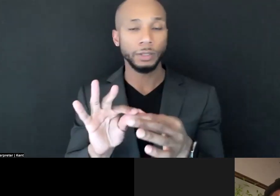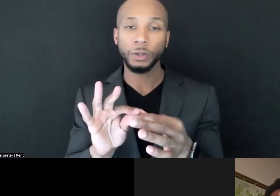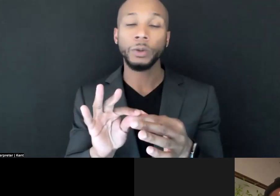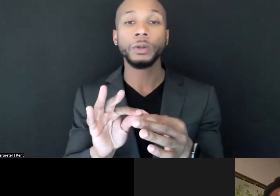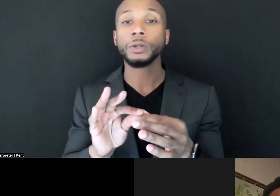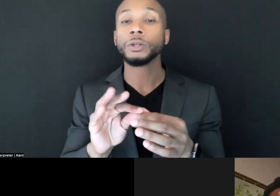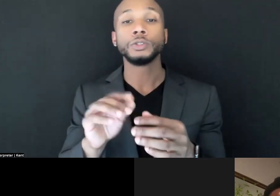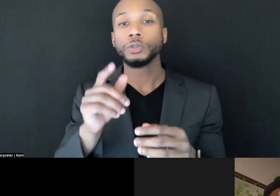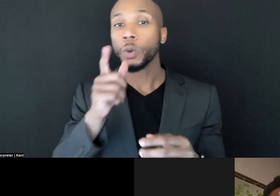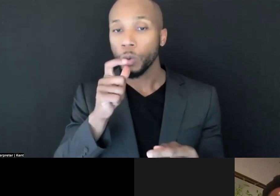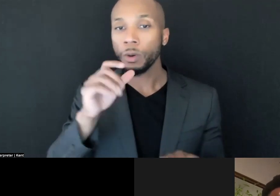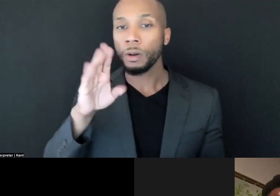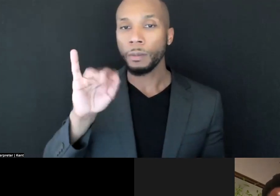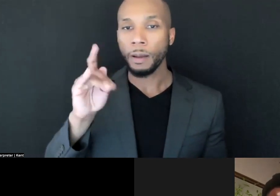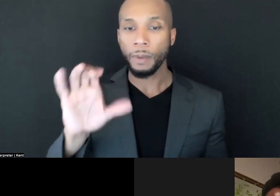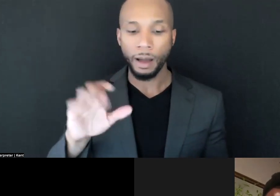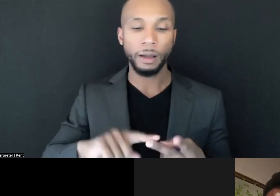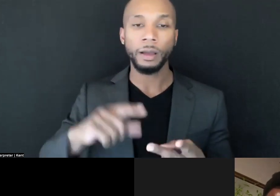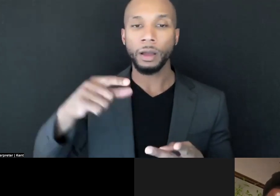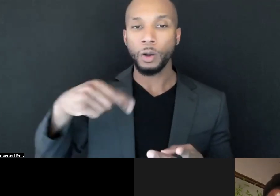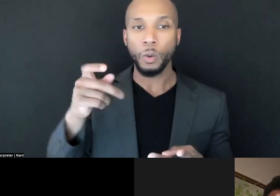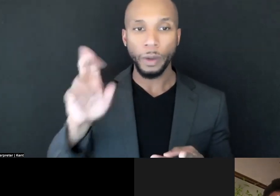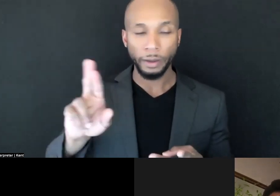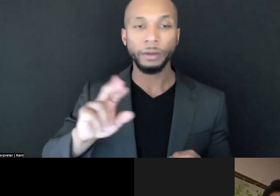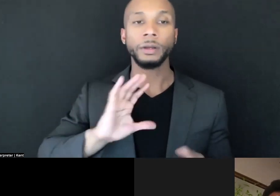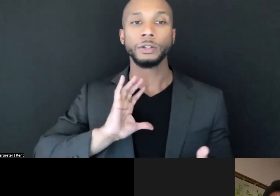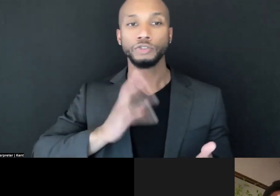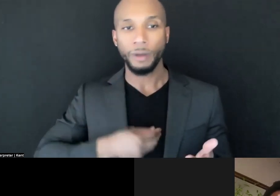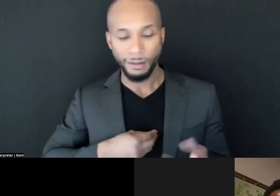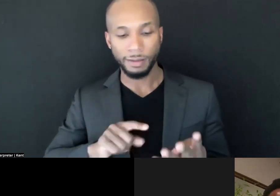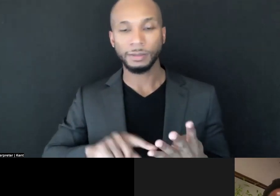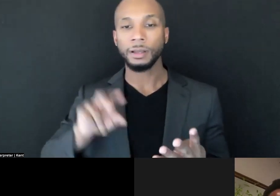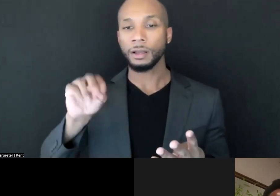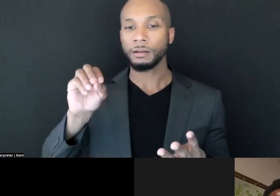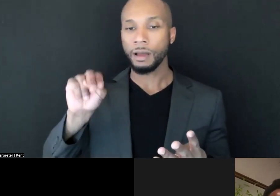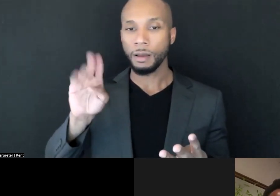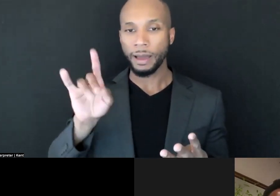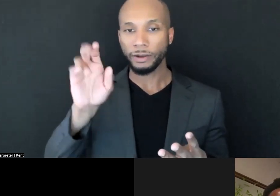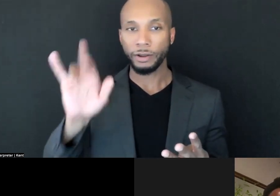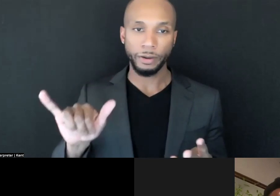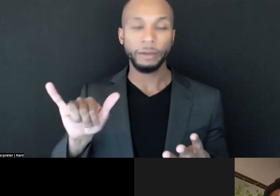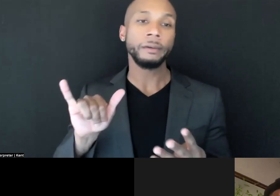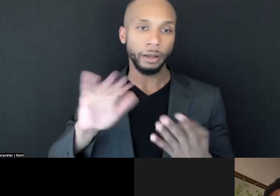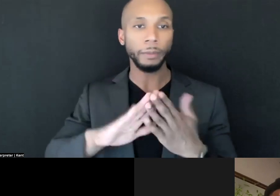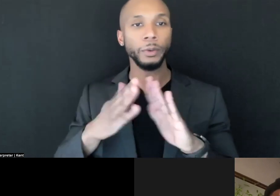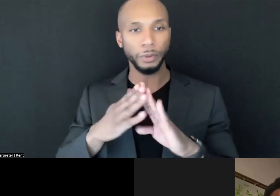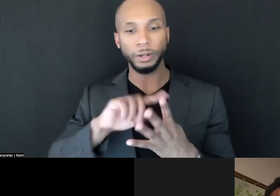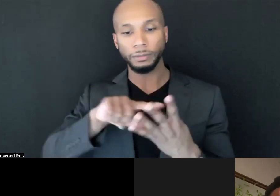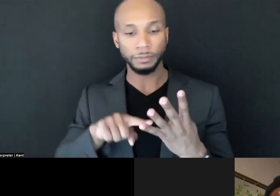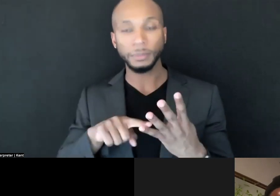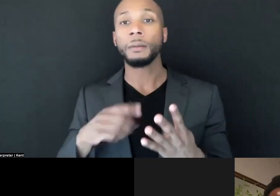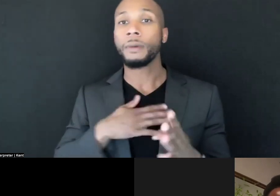the BIPOC, queer, trans, and non-binary community. Um, my focus has always been